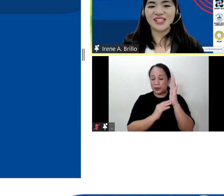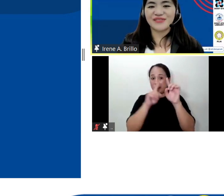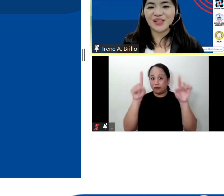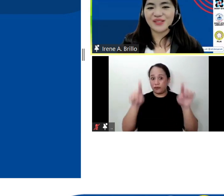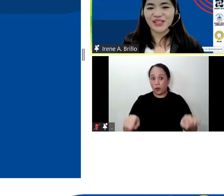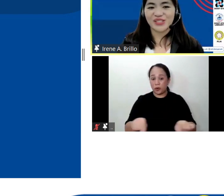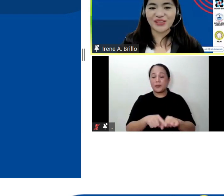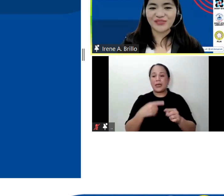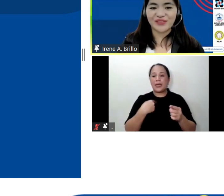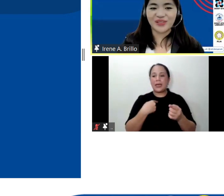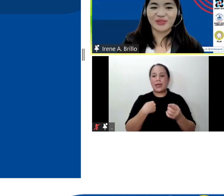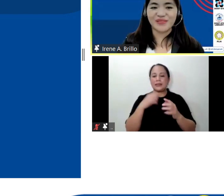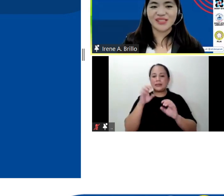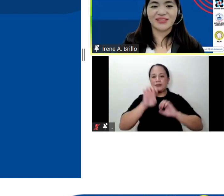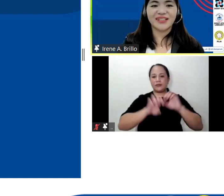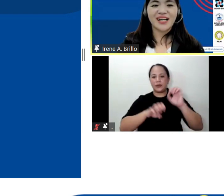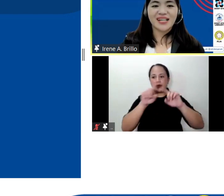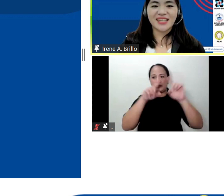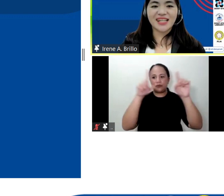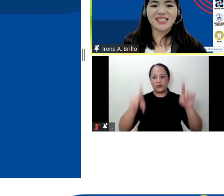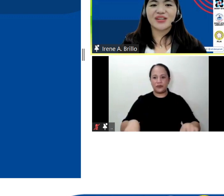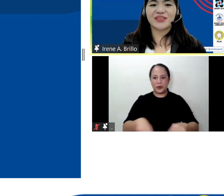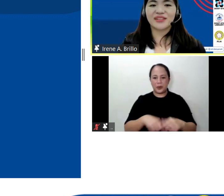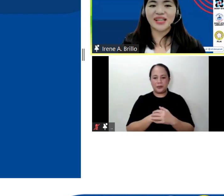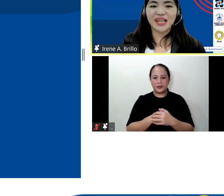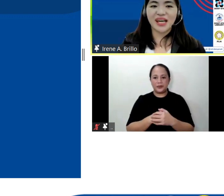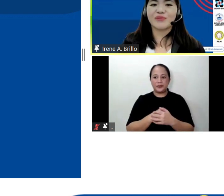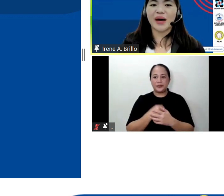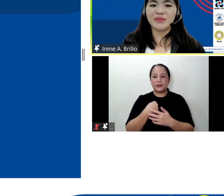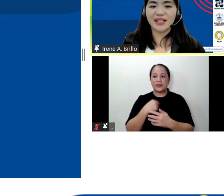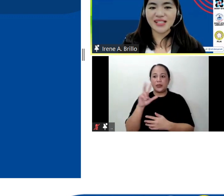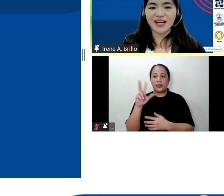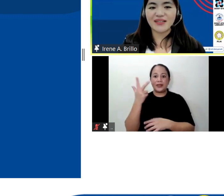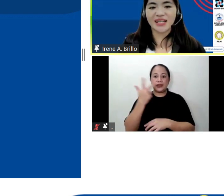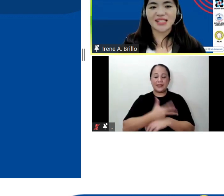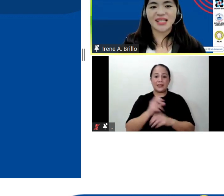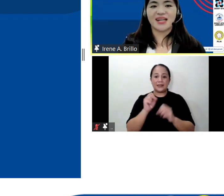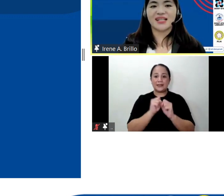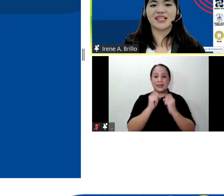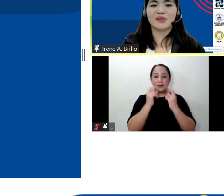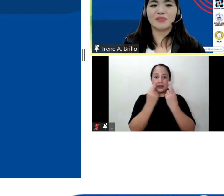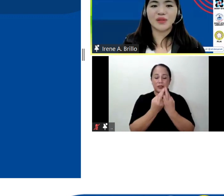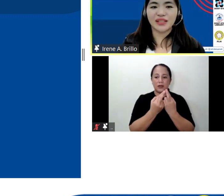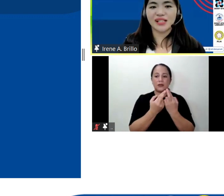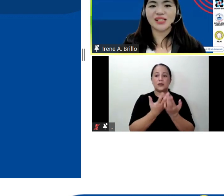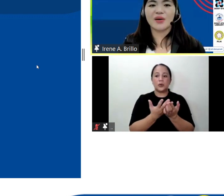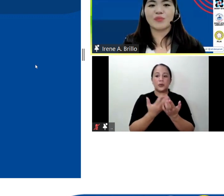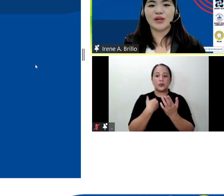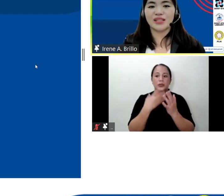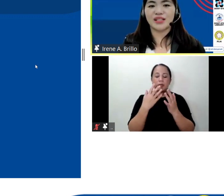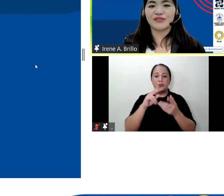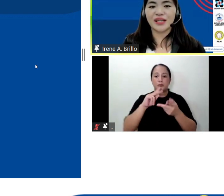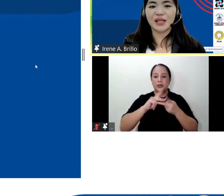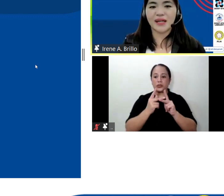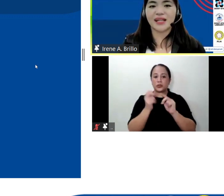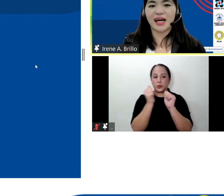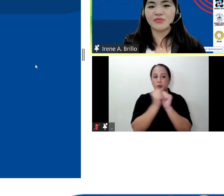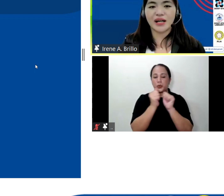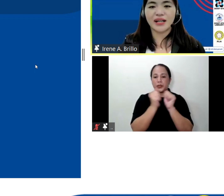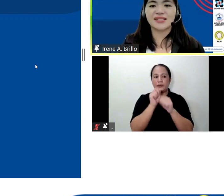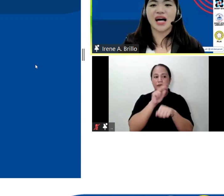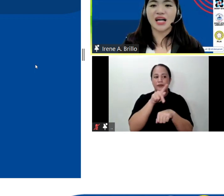and evaluation form. So this 3-day webinar series is in partnership with the